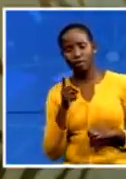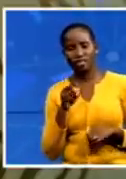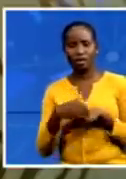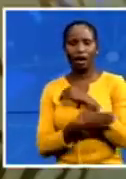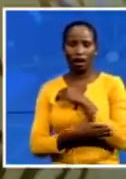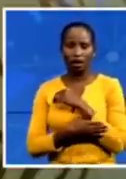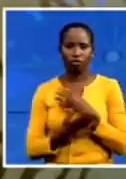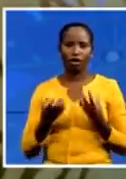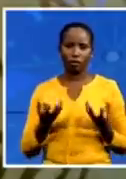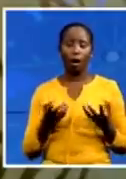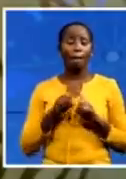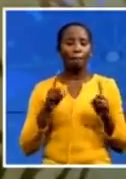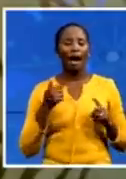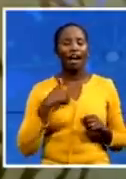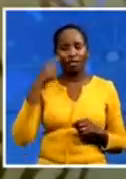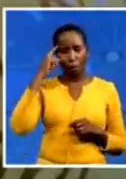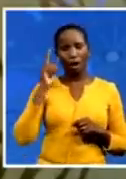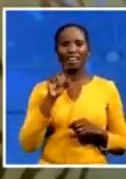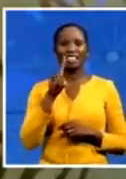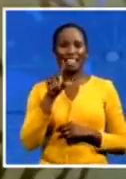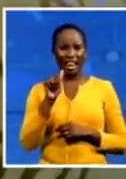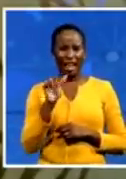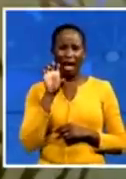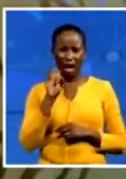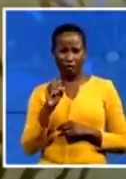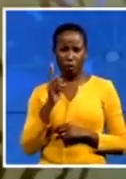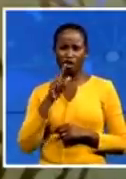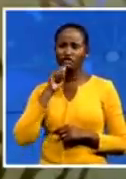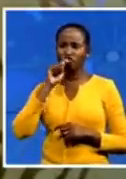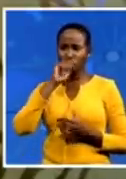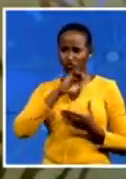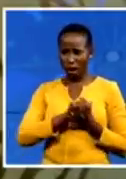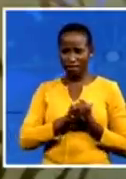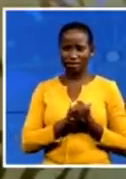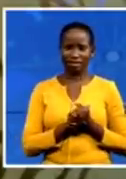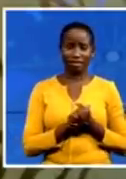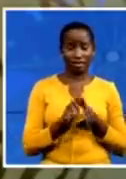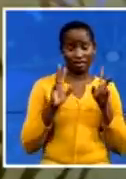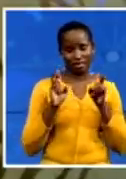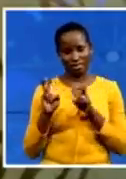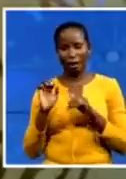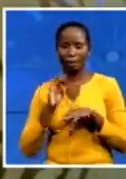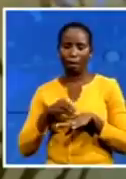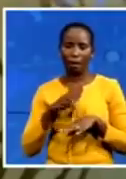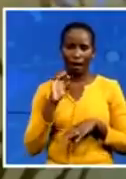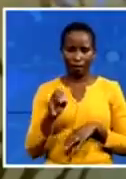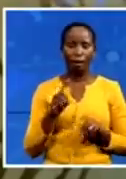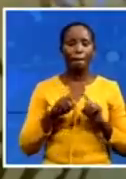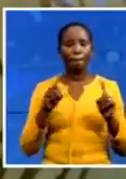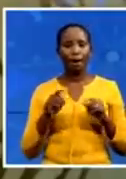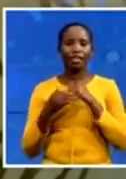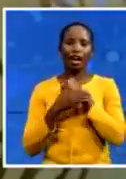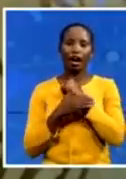probably has more of a trust deficit than other parties, but I think all parties in our country use the racial political football as really